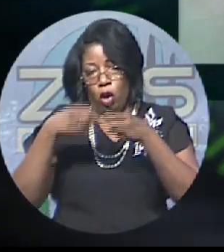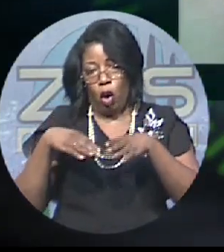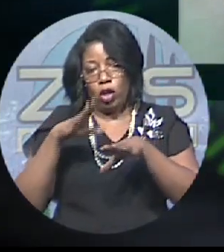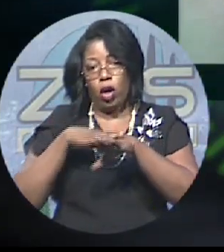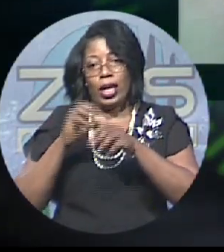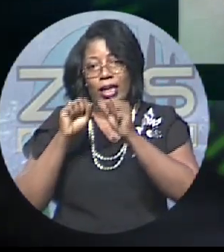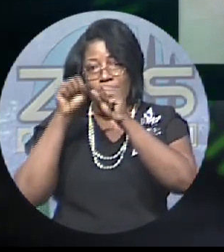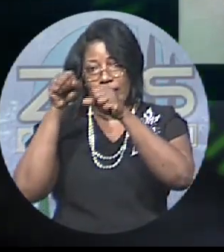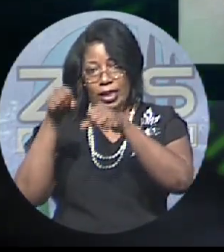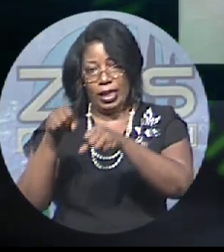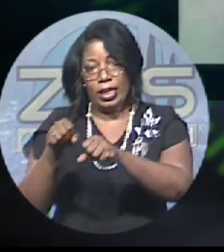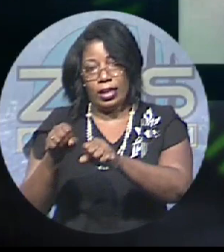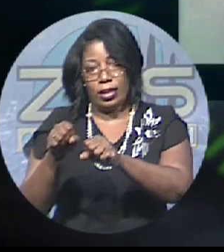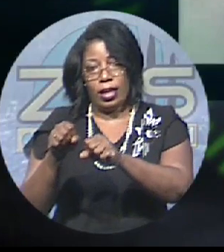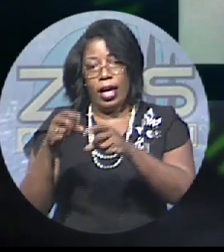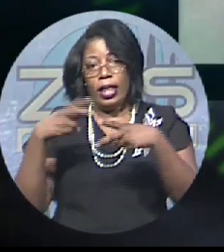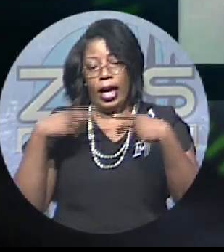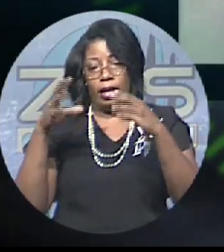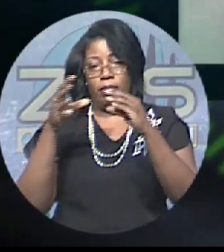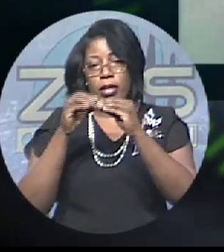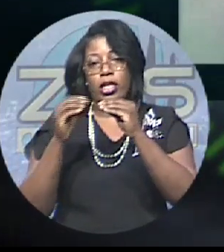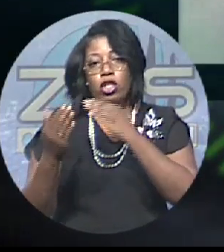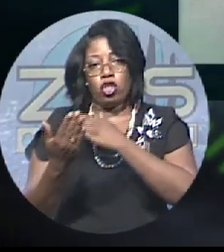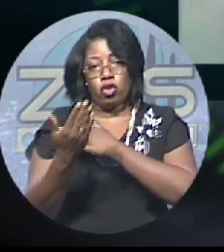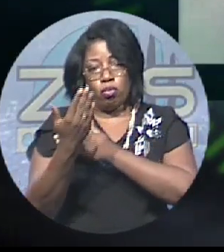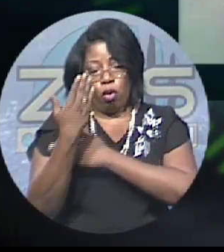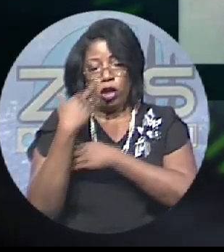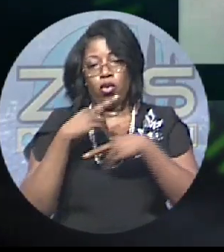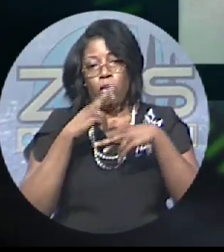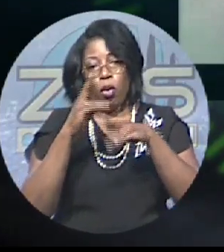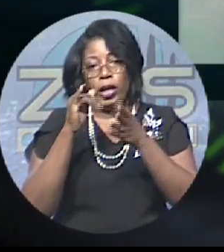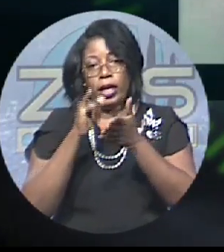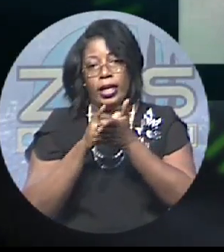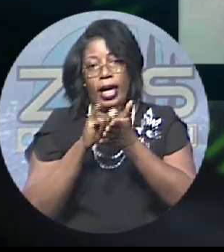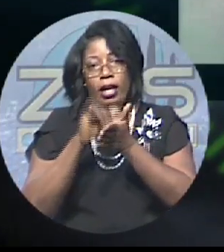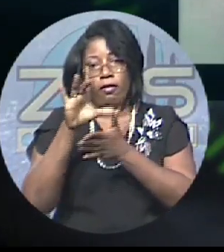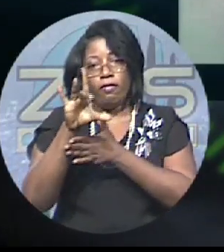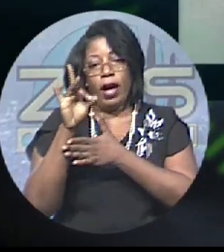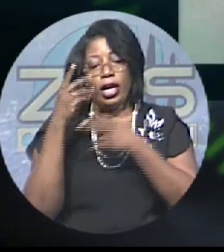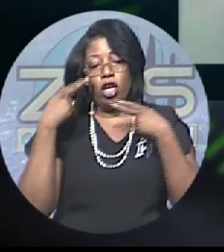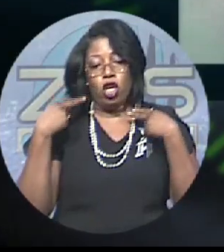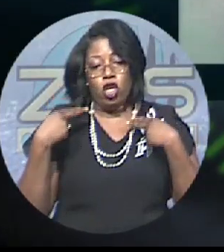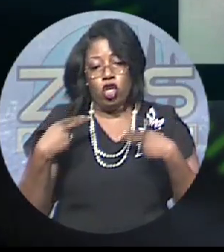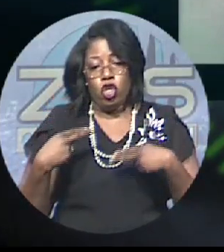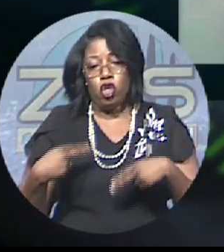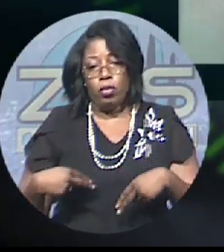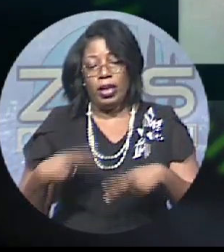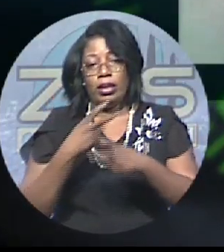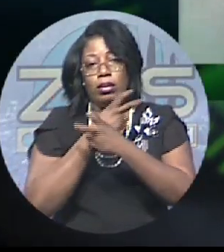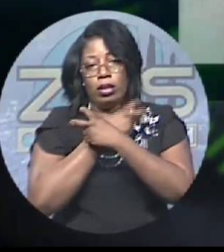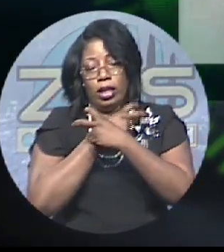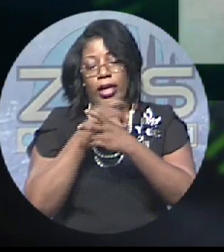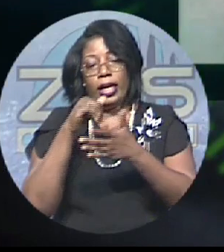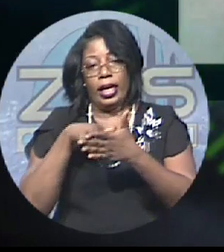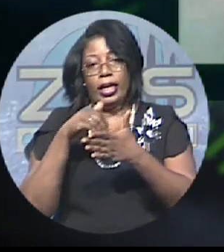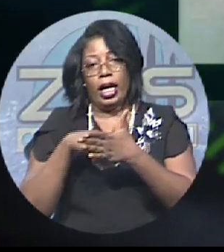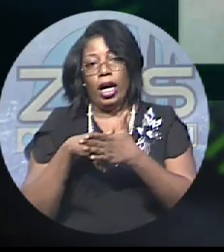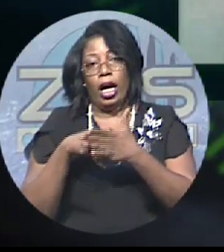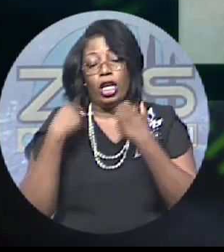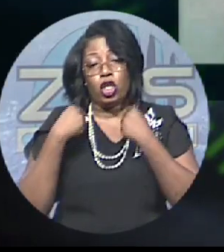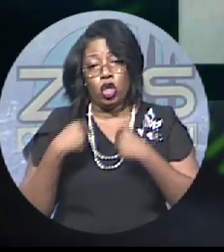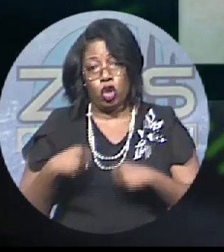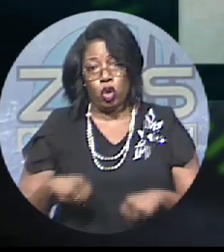sea. The Coast Guard held a press conference this morning, also reporting the discovery of human remains in a survival suit. The El